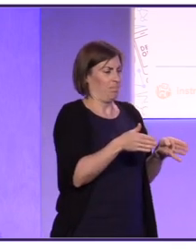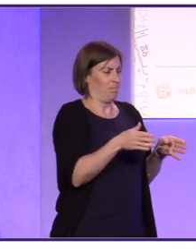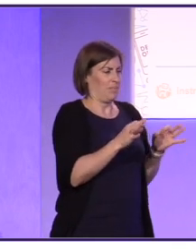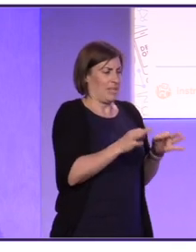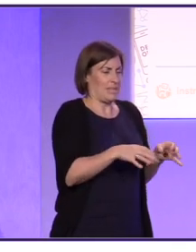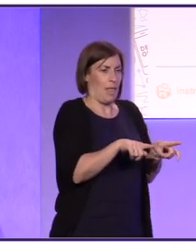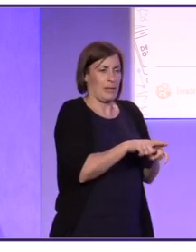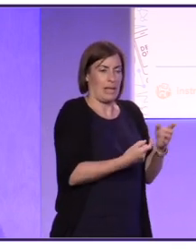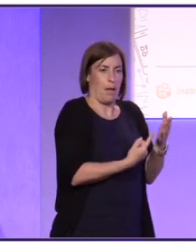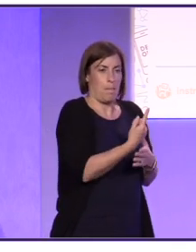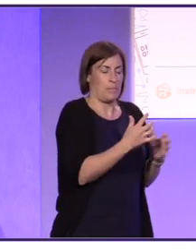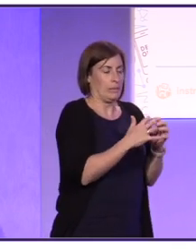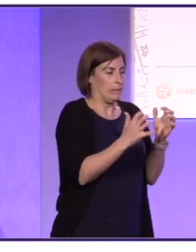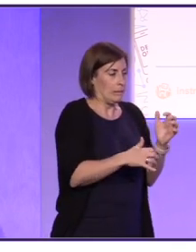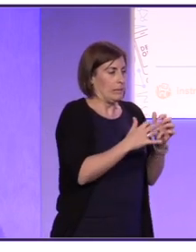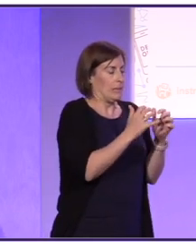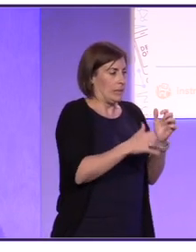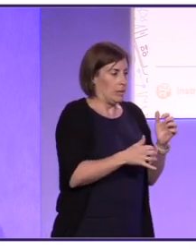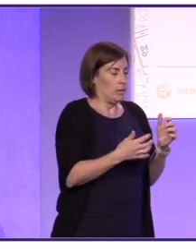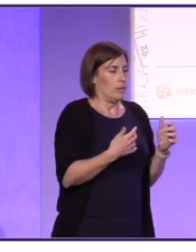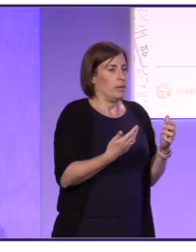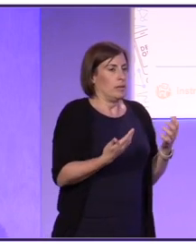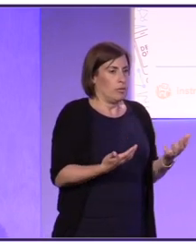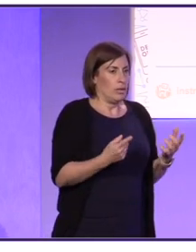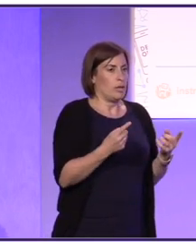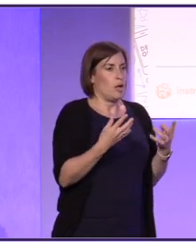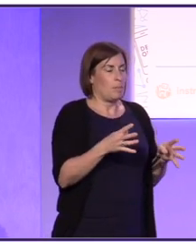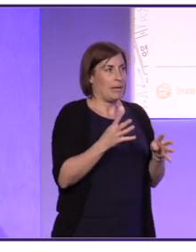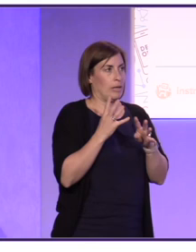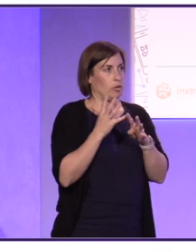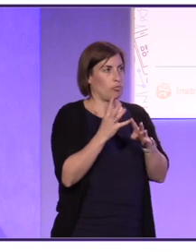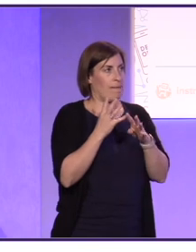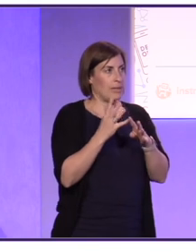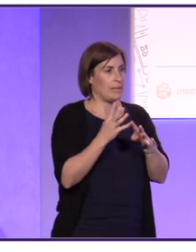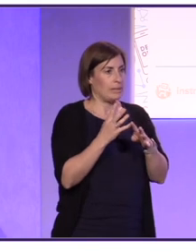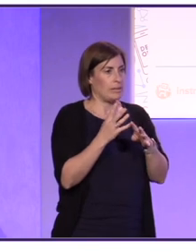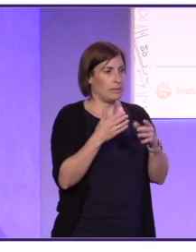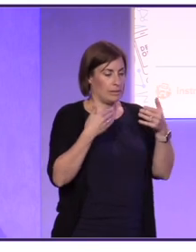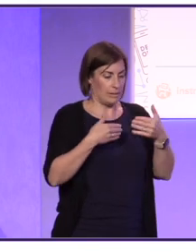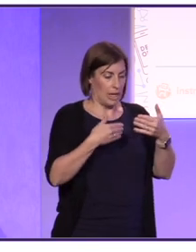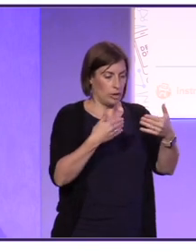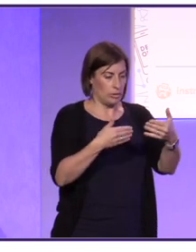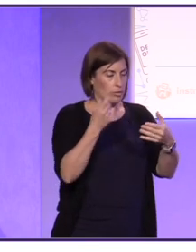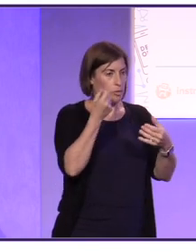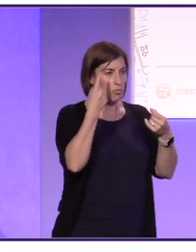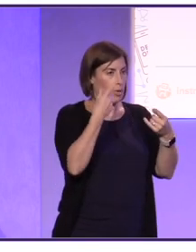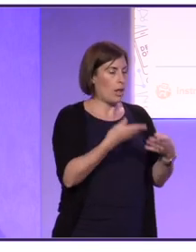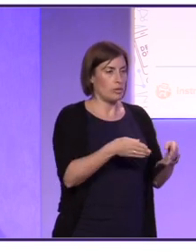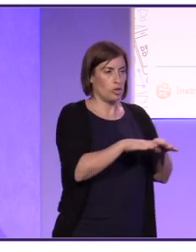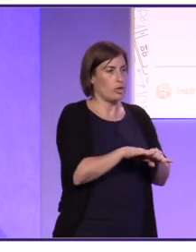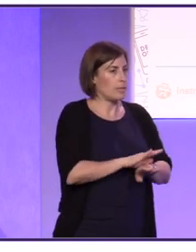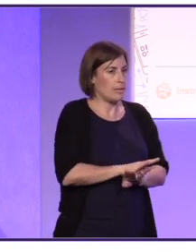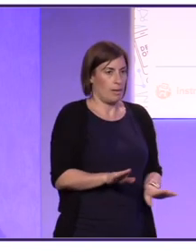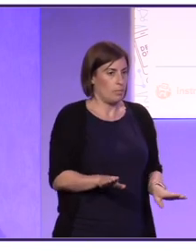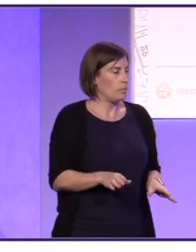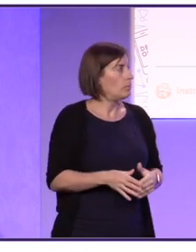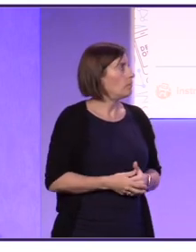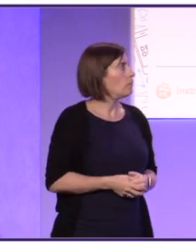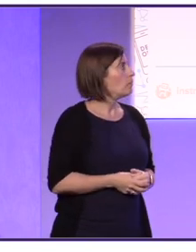behavior. It was only when we started serving traffic out staging that we realized we had to shut it down.